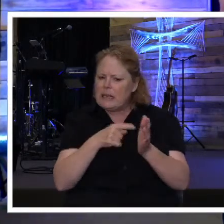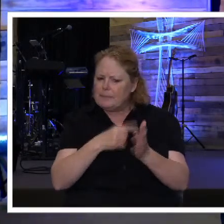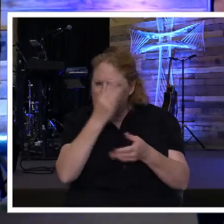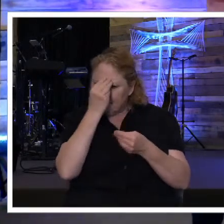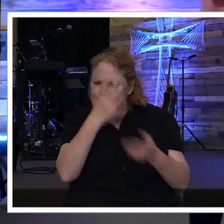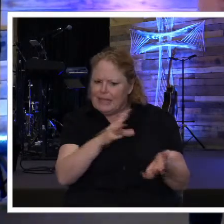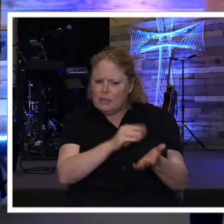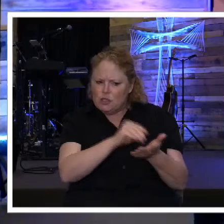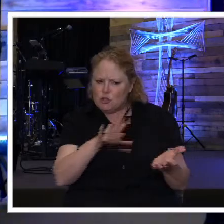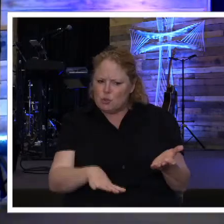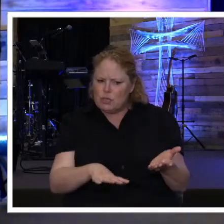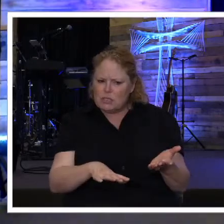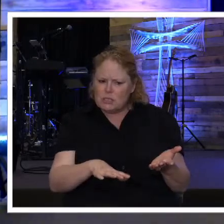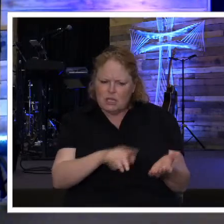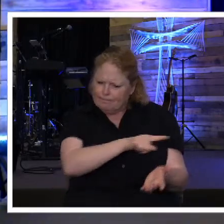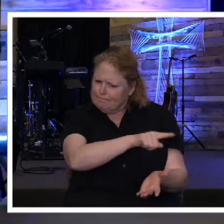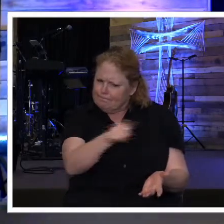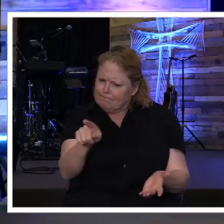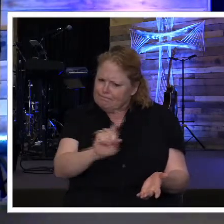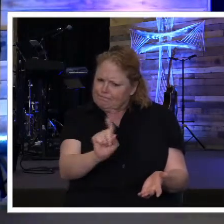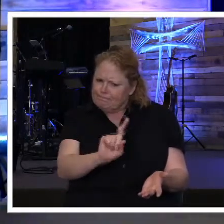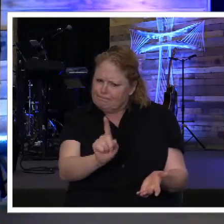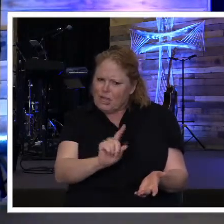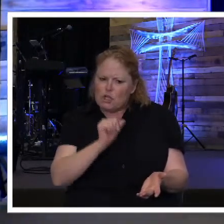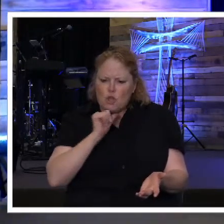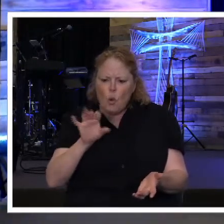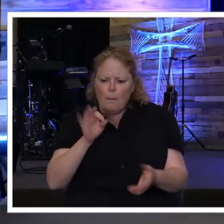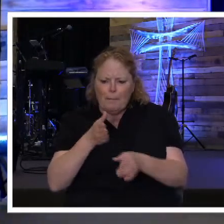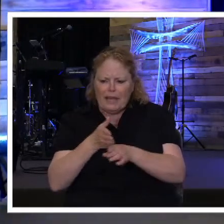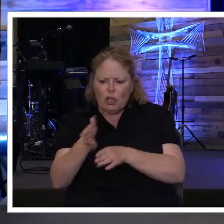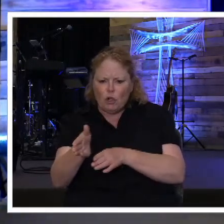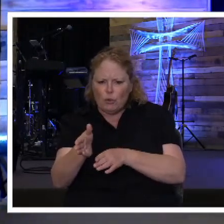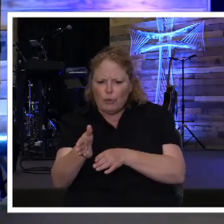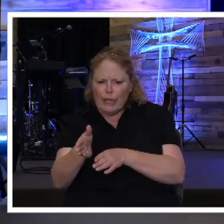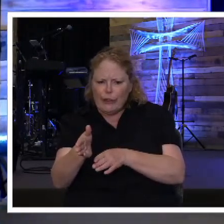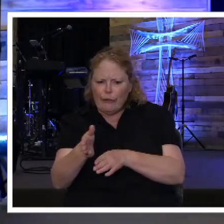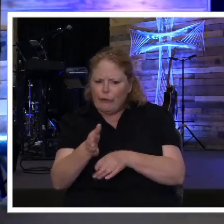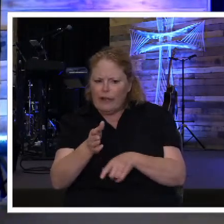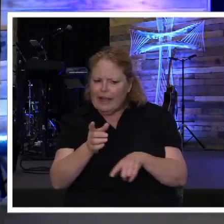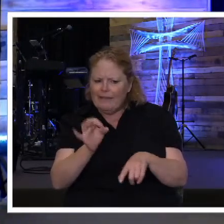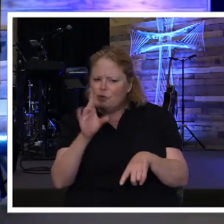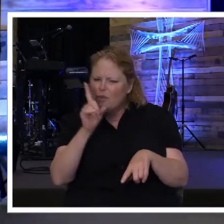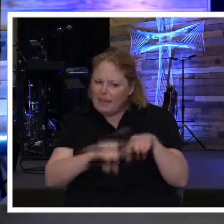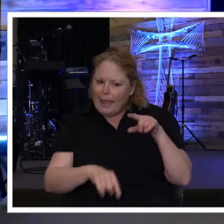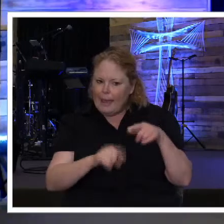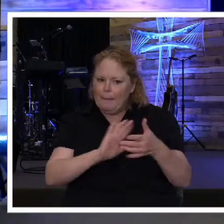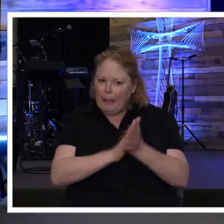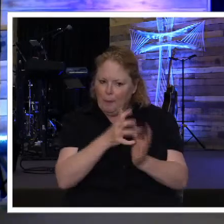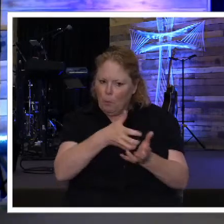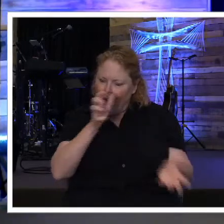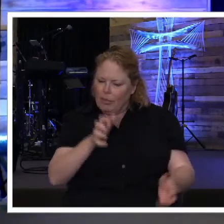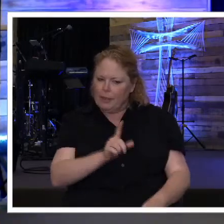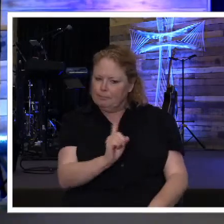skills, their ability, and the fact that don't do something that you're not going to be able to provide well for.